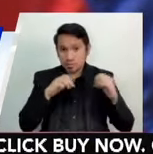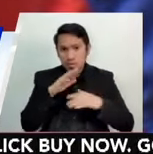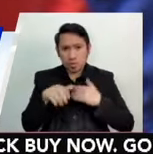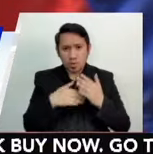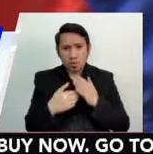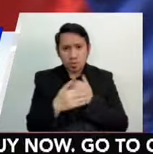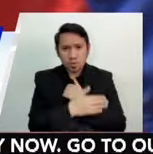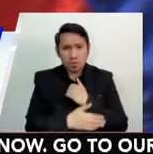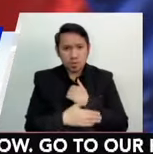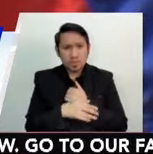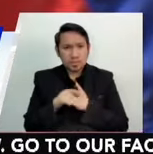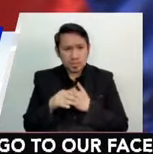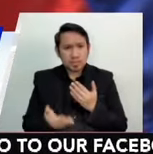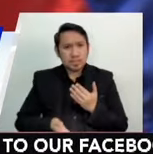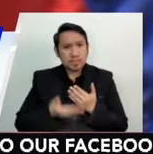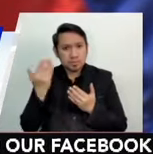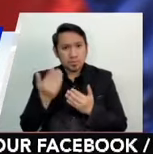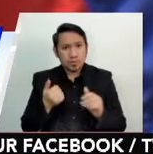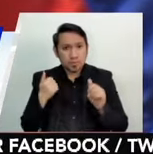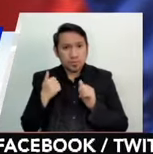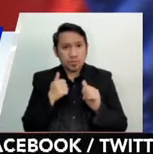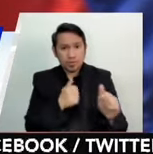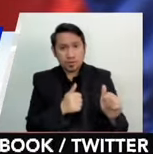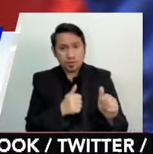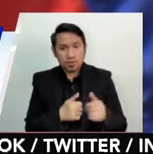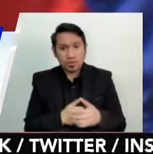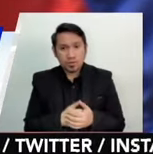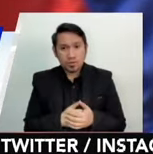follow the right path.